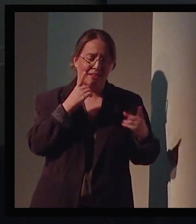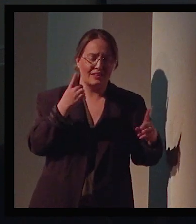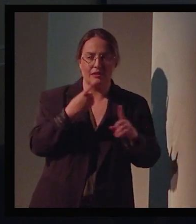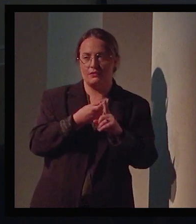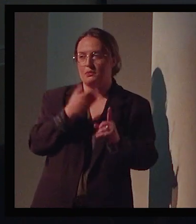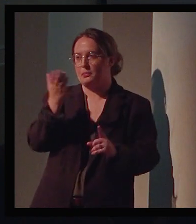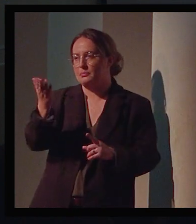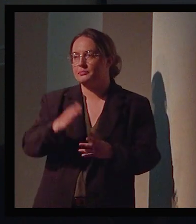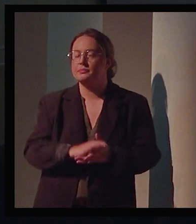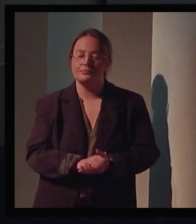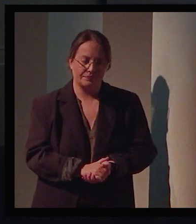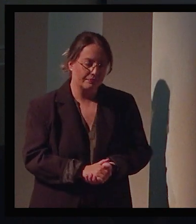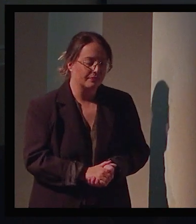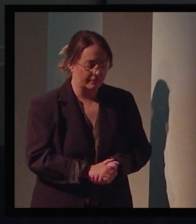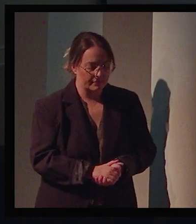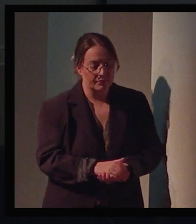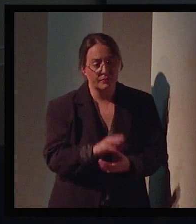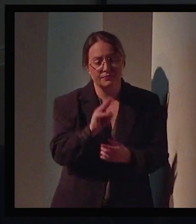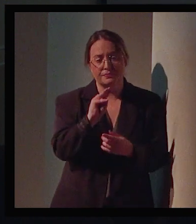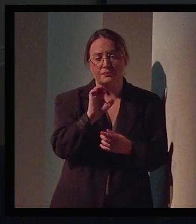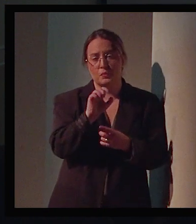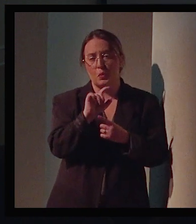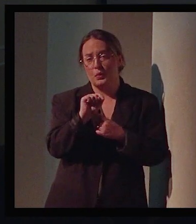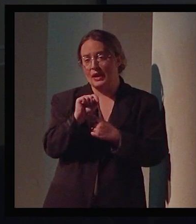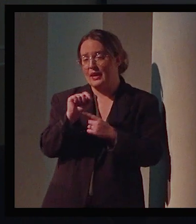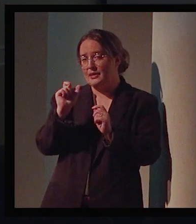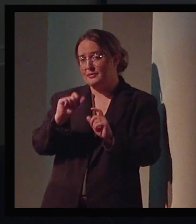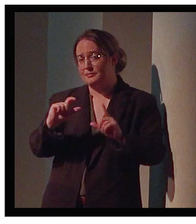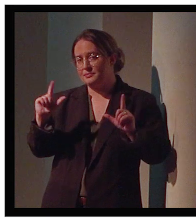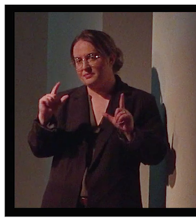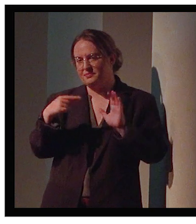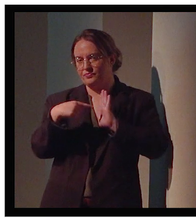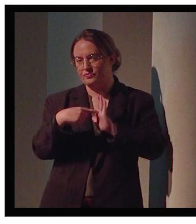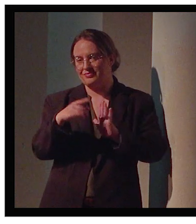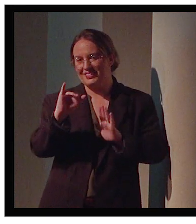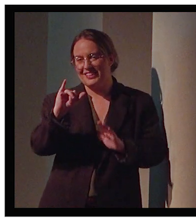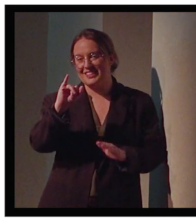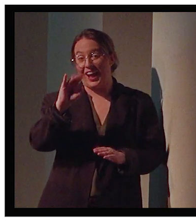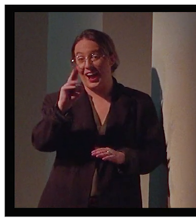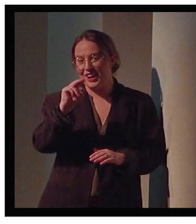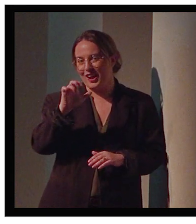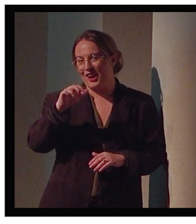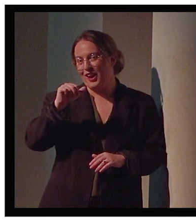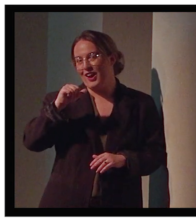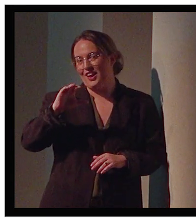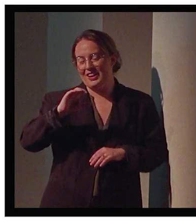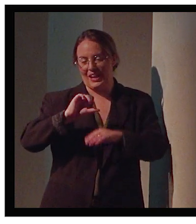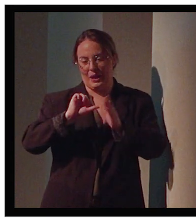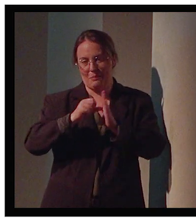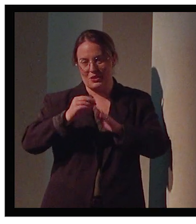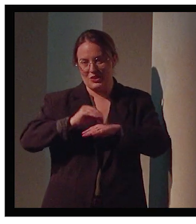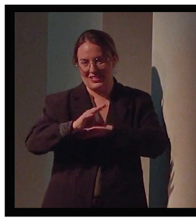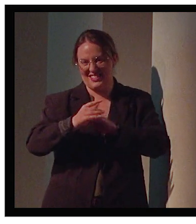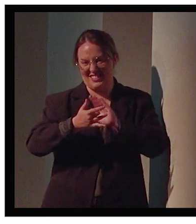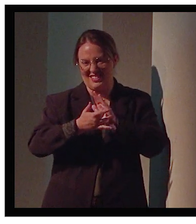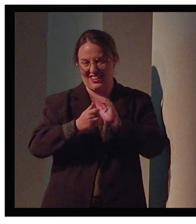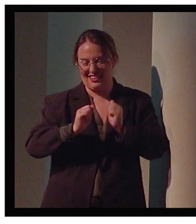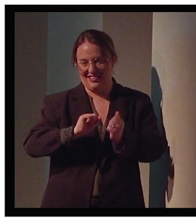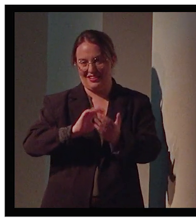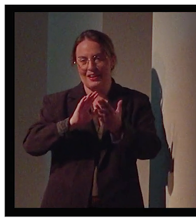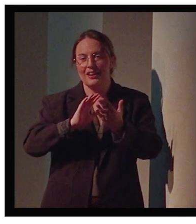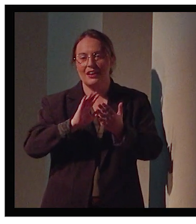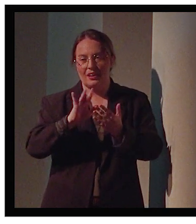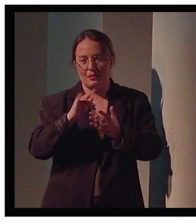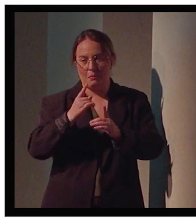Monet's Rising Tide Pour Ville exemplifies his iconic Impressionist technique at a point in his career when he was the